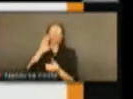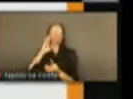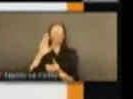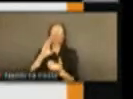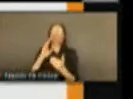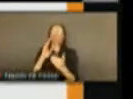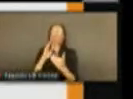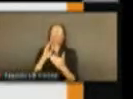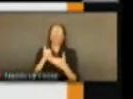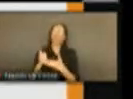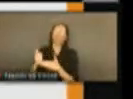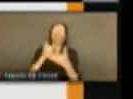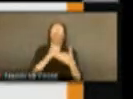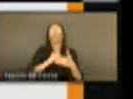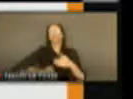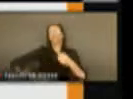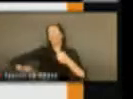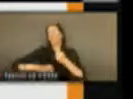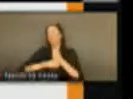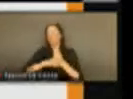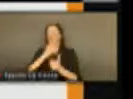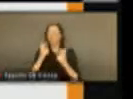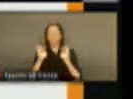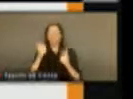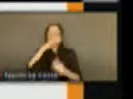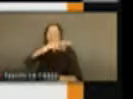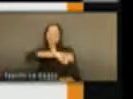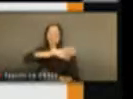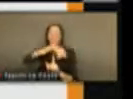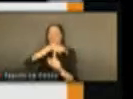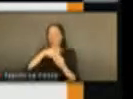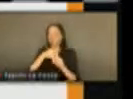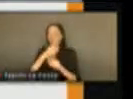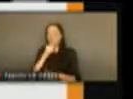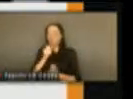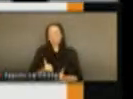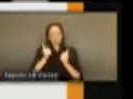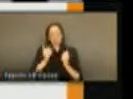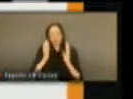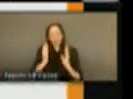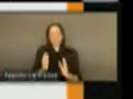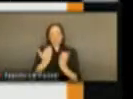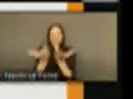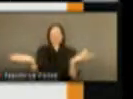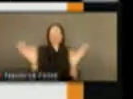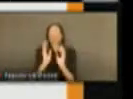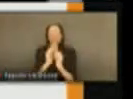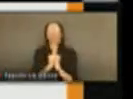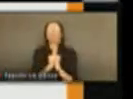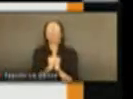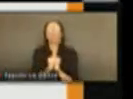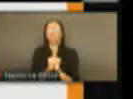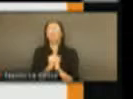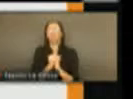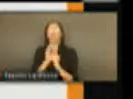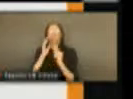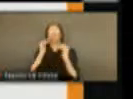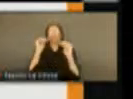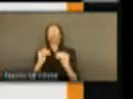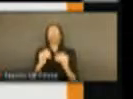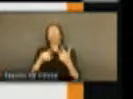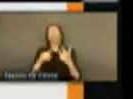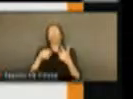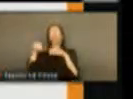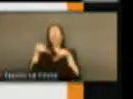a survey and series of virtual workshops to inform the administration's action plan. This